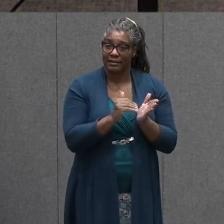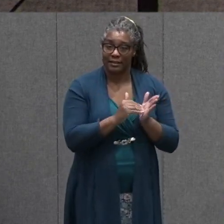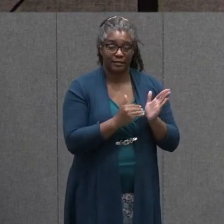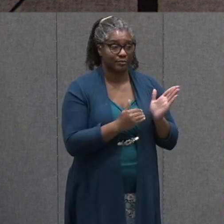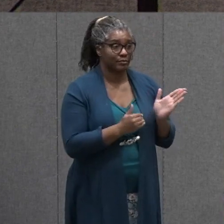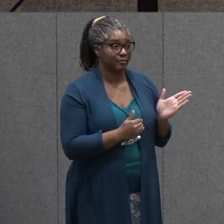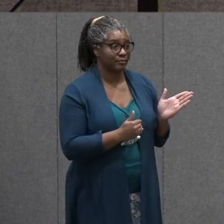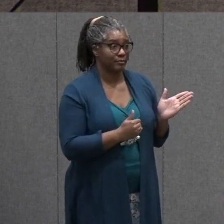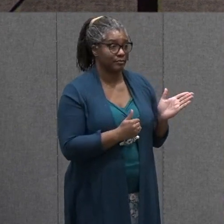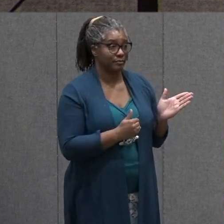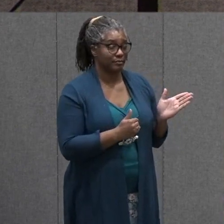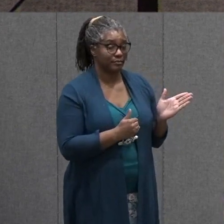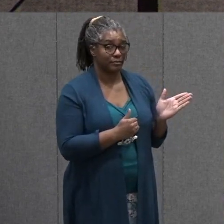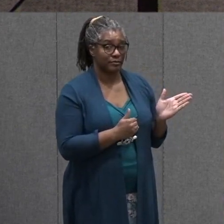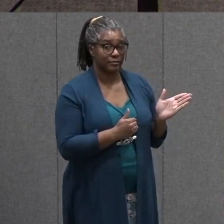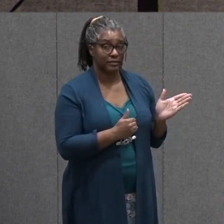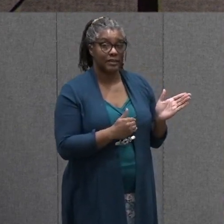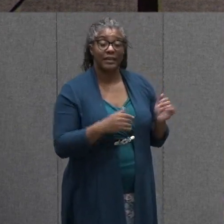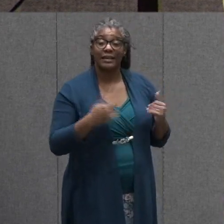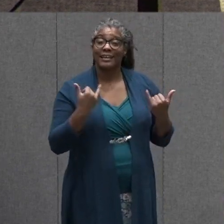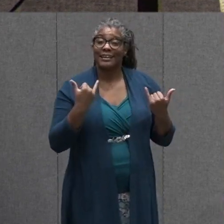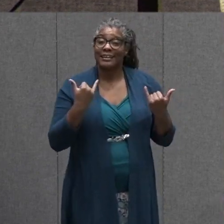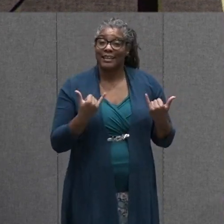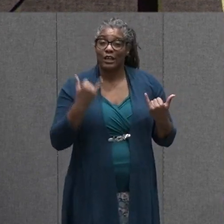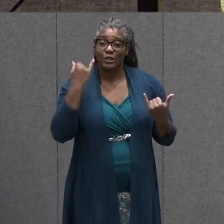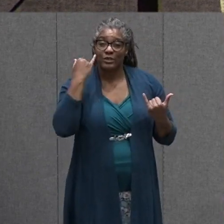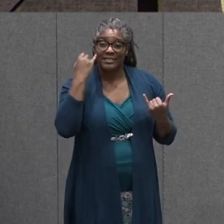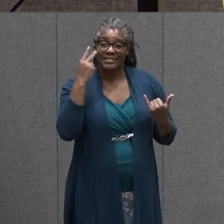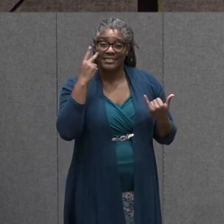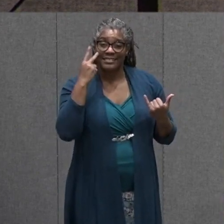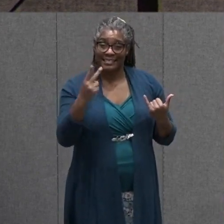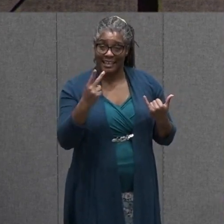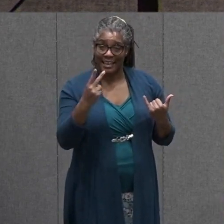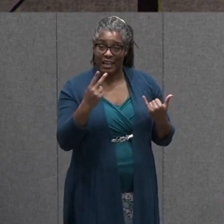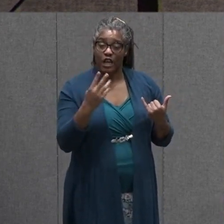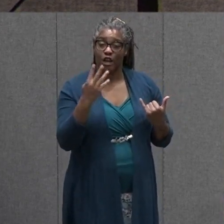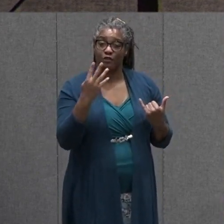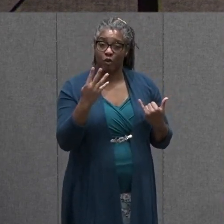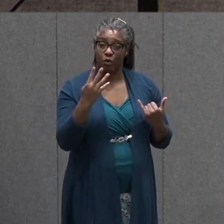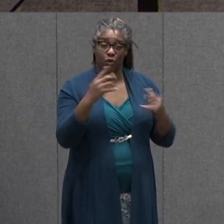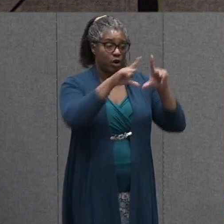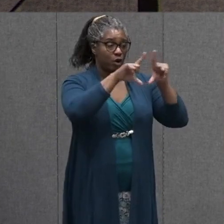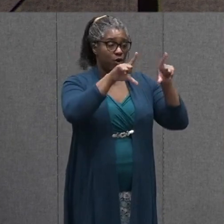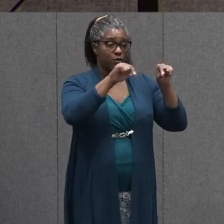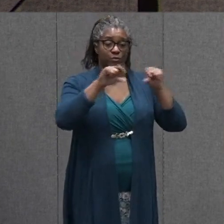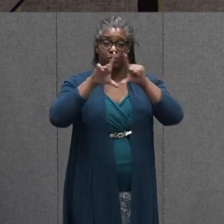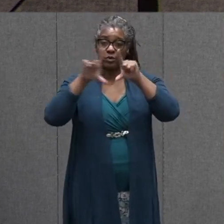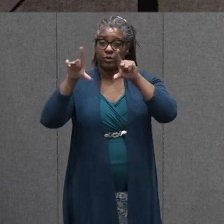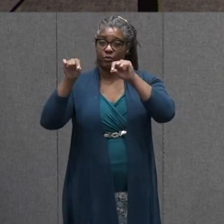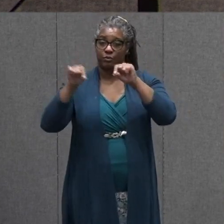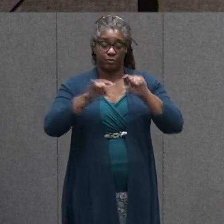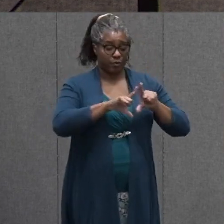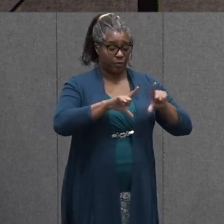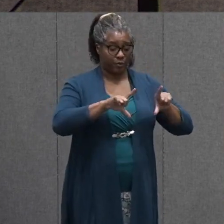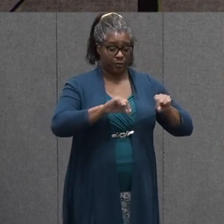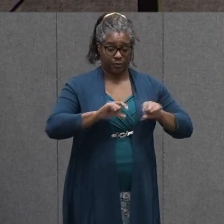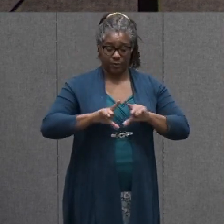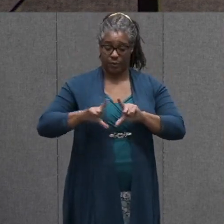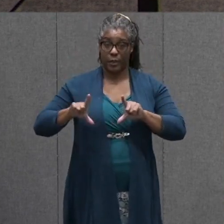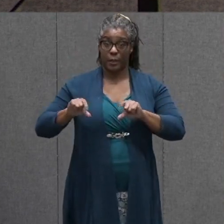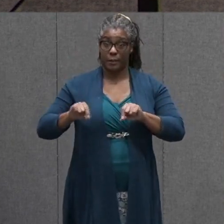before? And when you're doing this, you have two ways you can approach it. I like to fold a word when I see a part that I know.